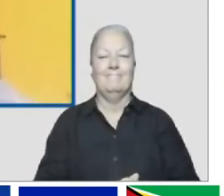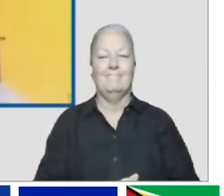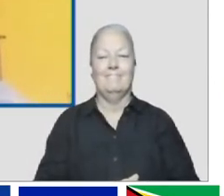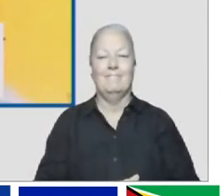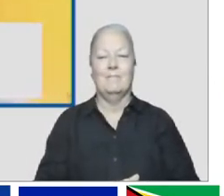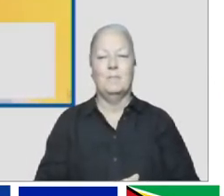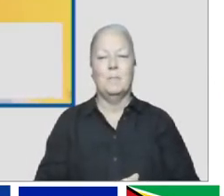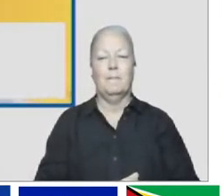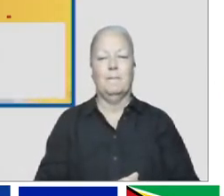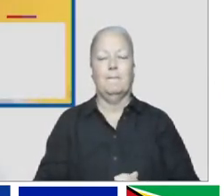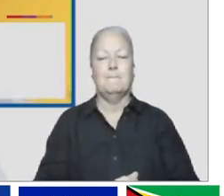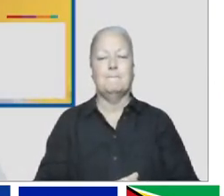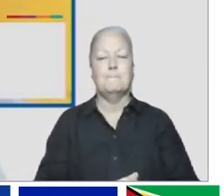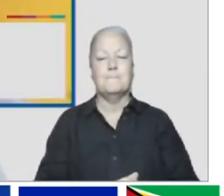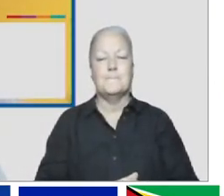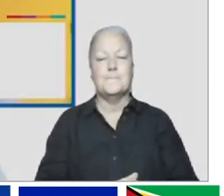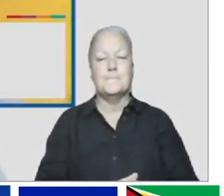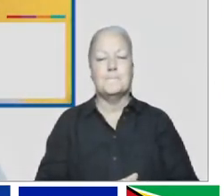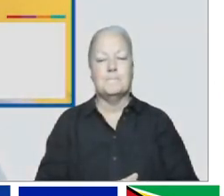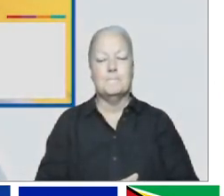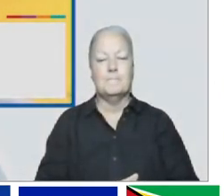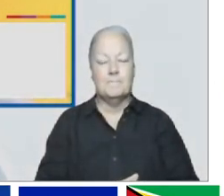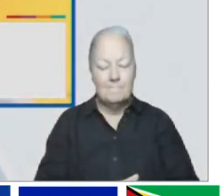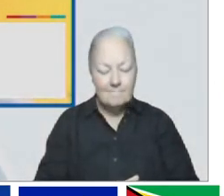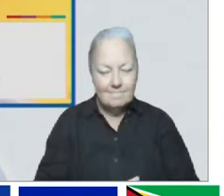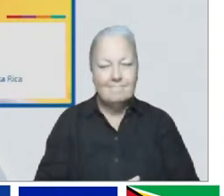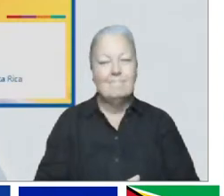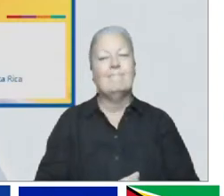Muchísimas gracias, doctor.